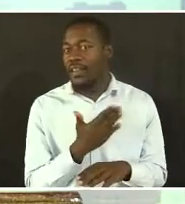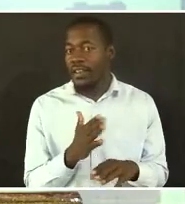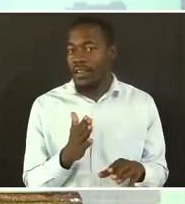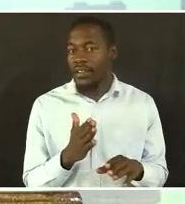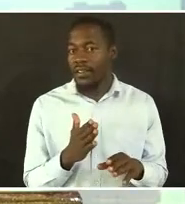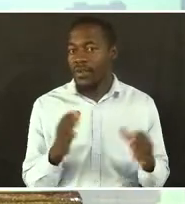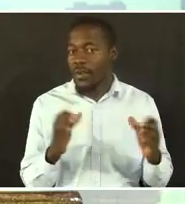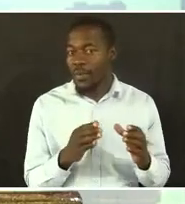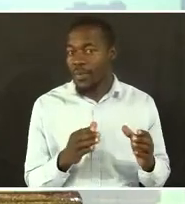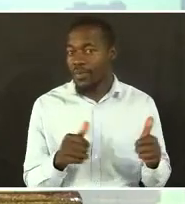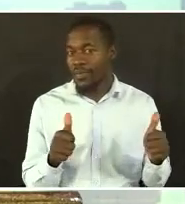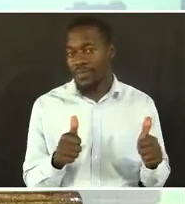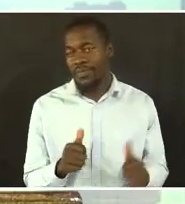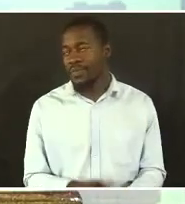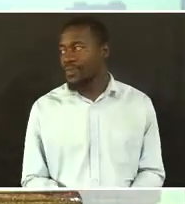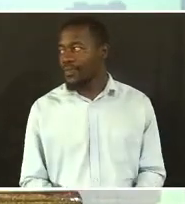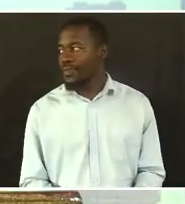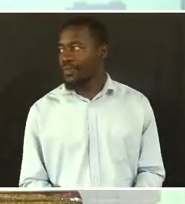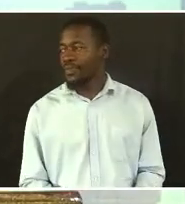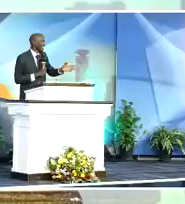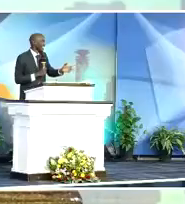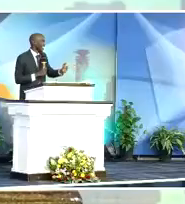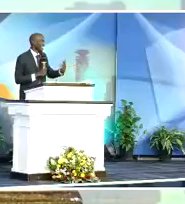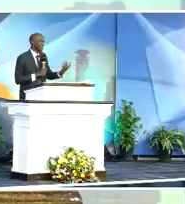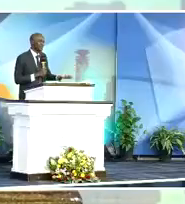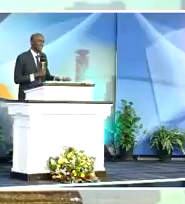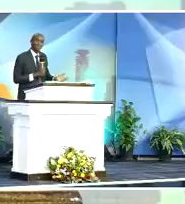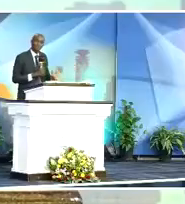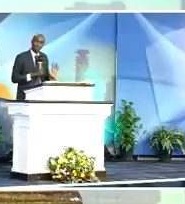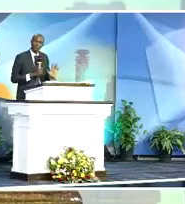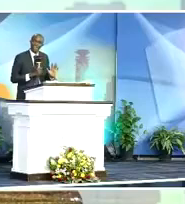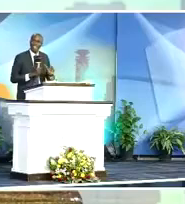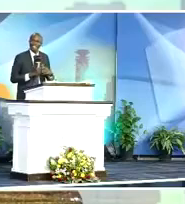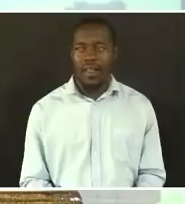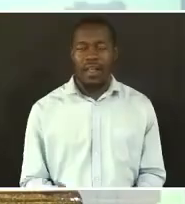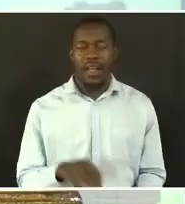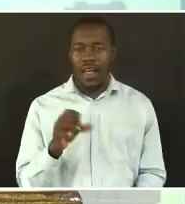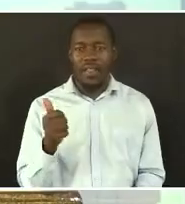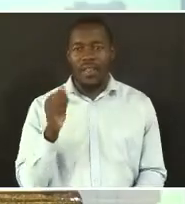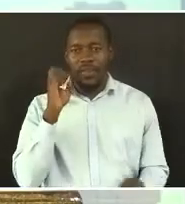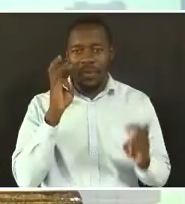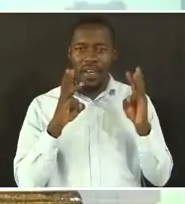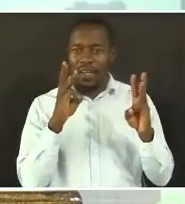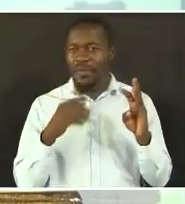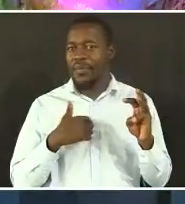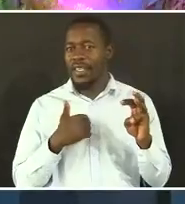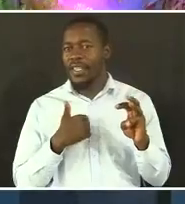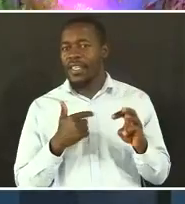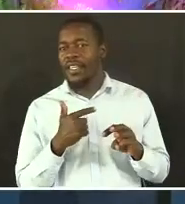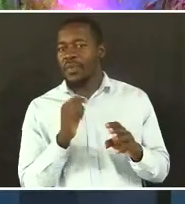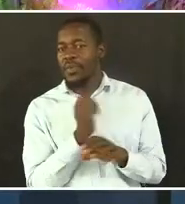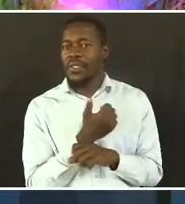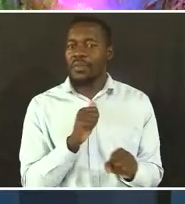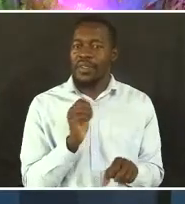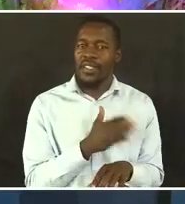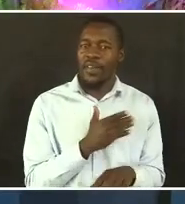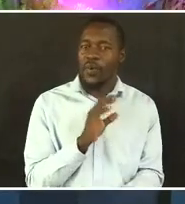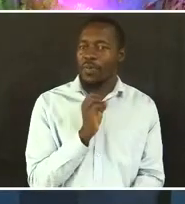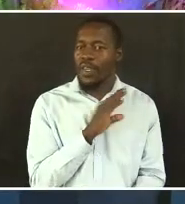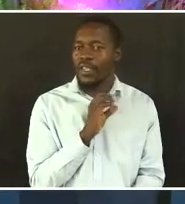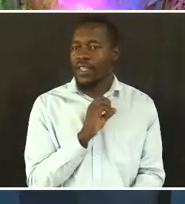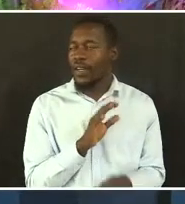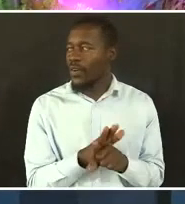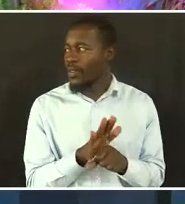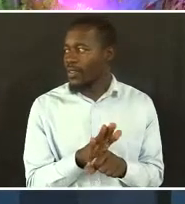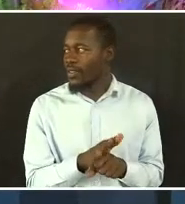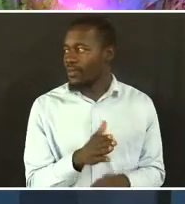And you, somebody just said that you are singing off. And you're worried. Don't be worried. You can sing. What do you do with your